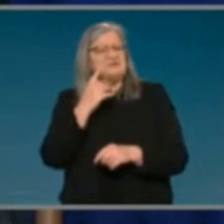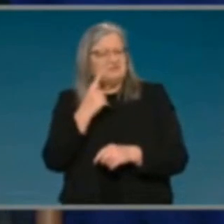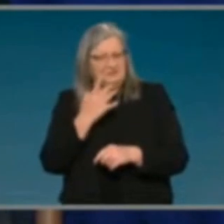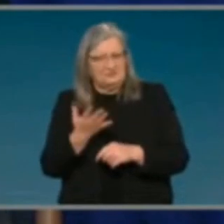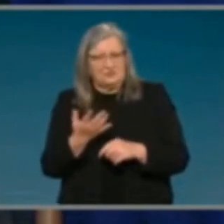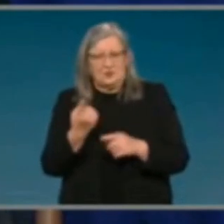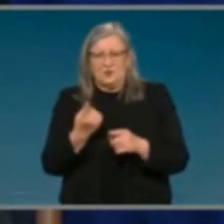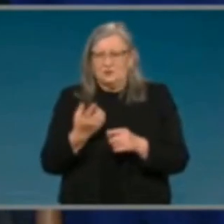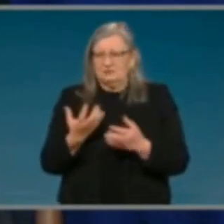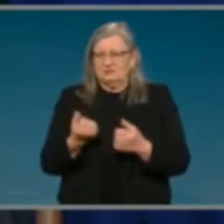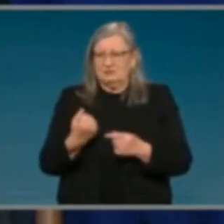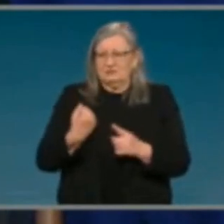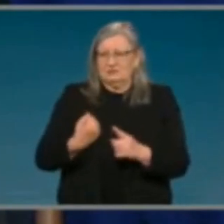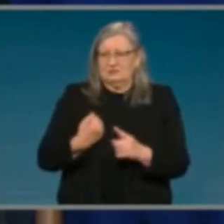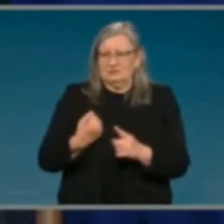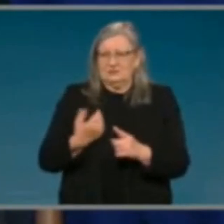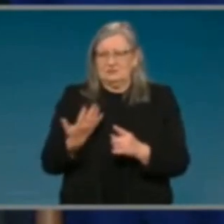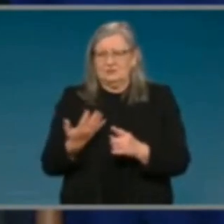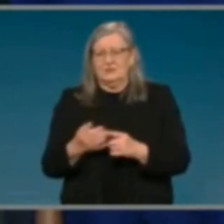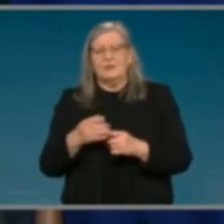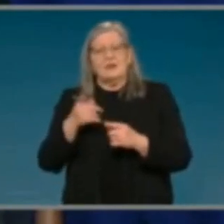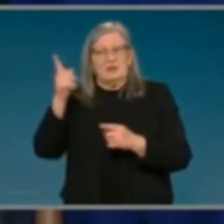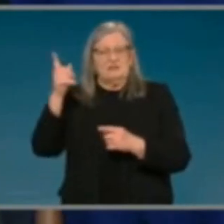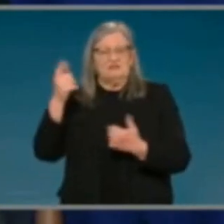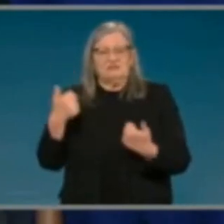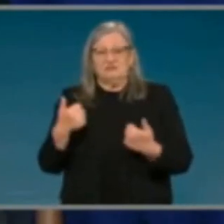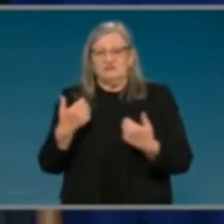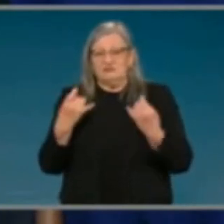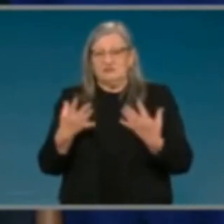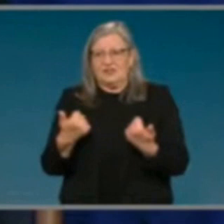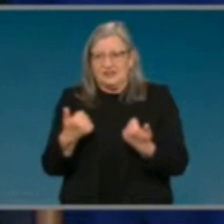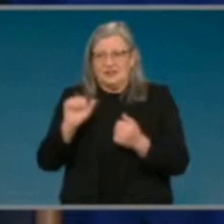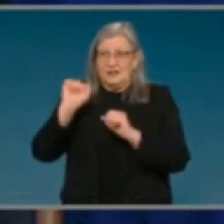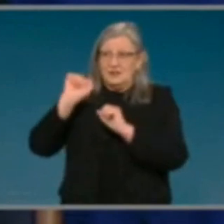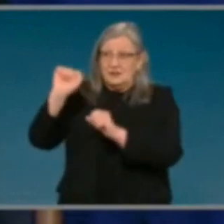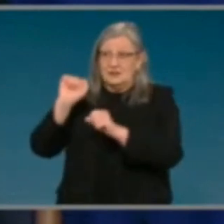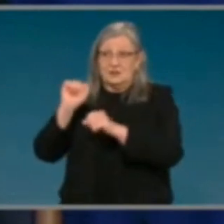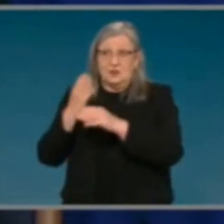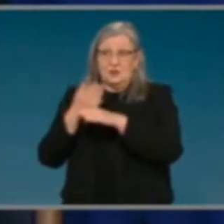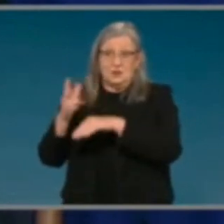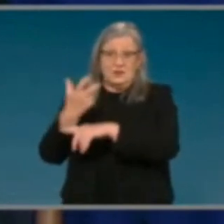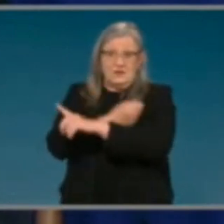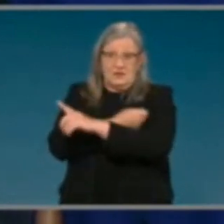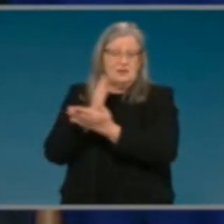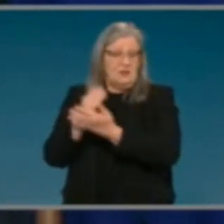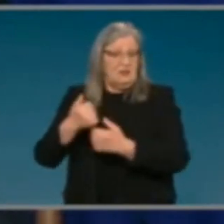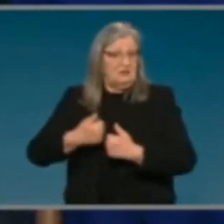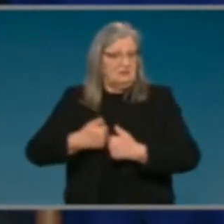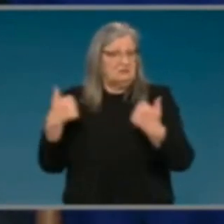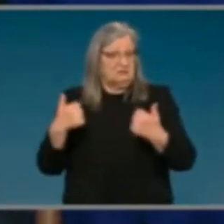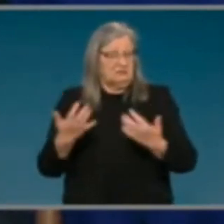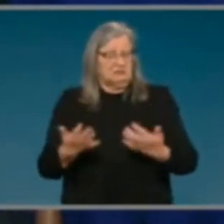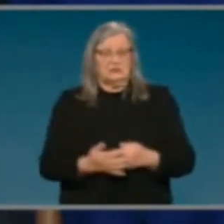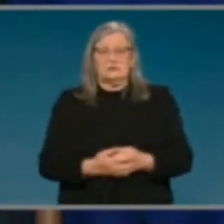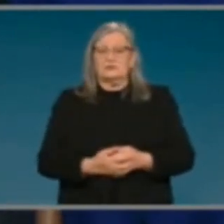time. So they're confident that will not be affected, but they'll continue to look at that over time. Just one other thing before I